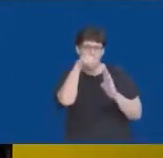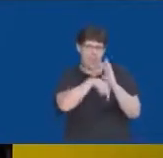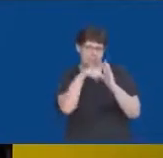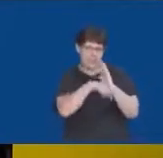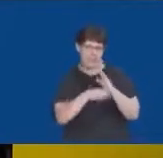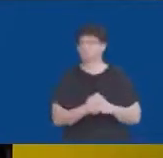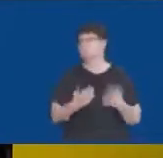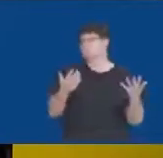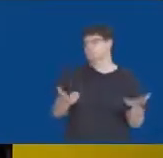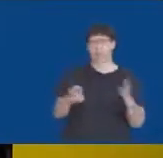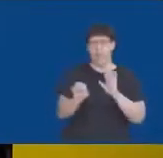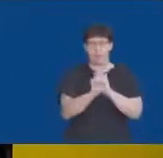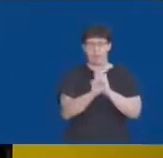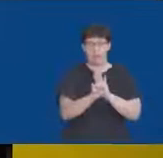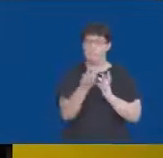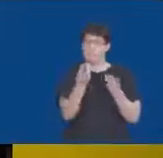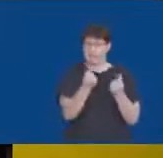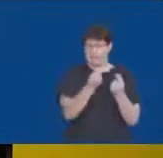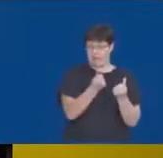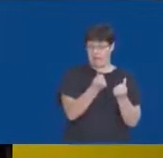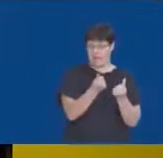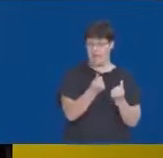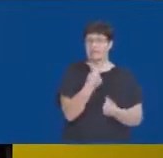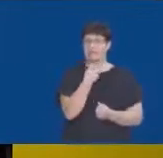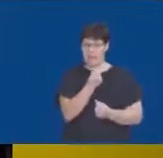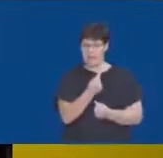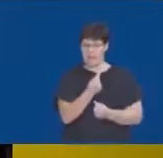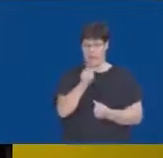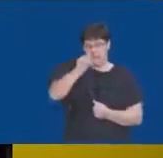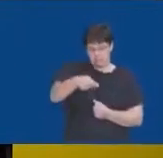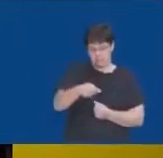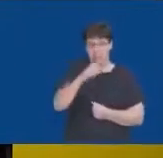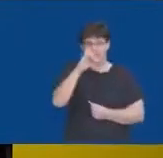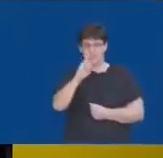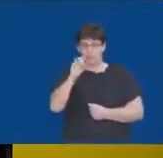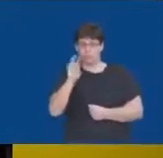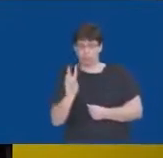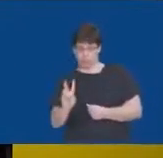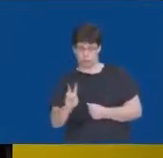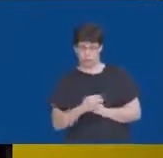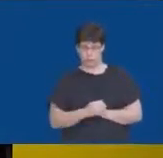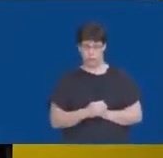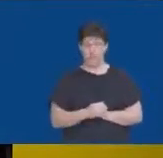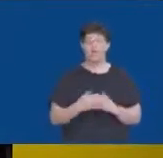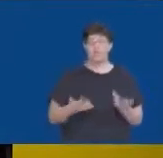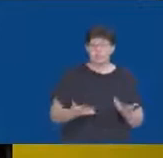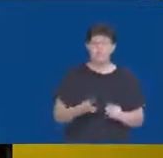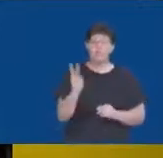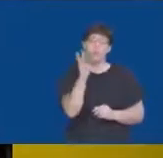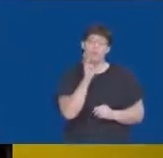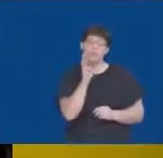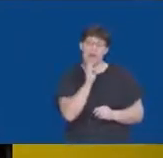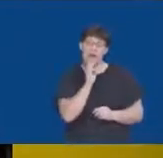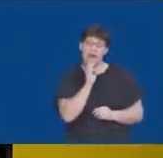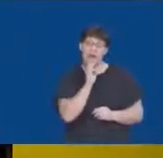context. So for example, if you're dealing with money, you're going to round to 2 decimal places. If we're dealing with water that I can